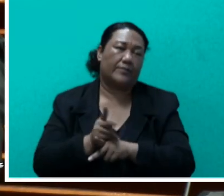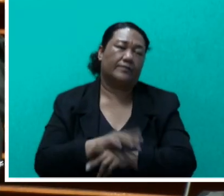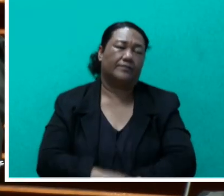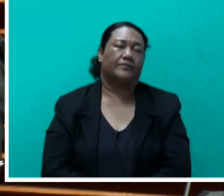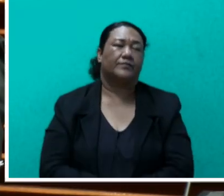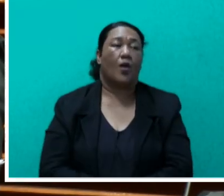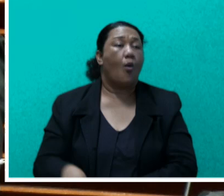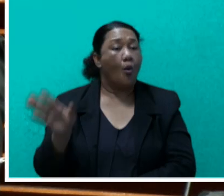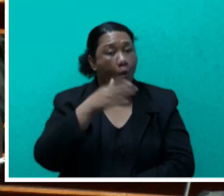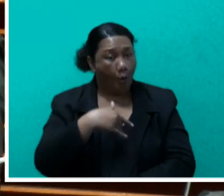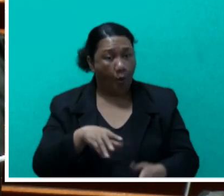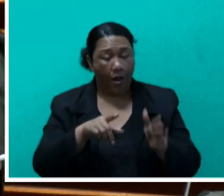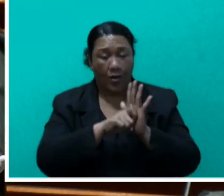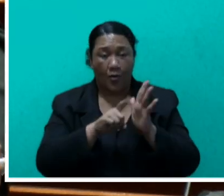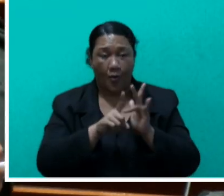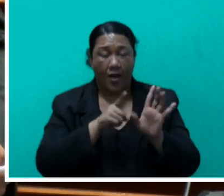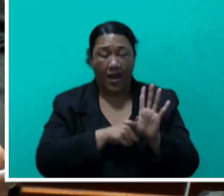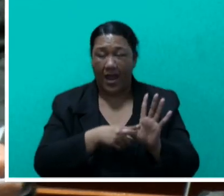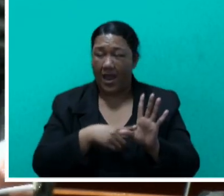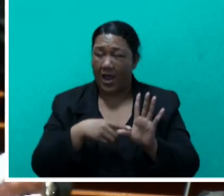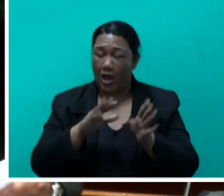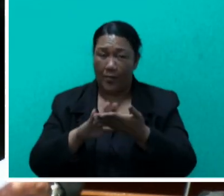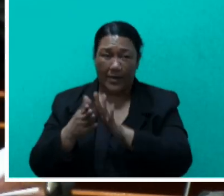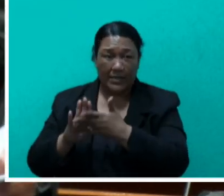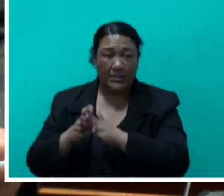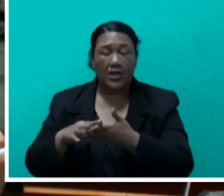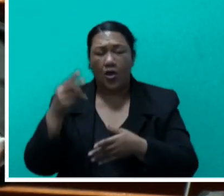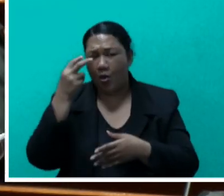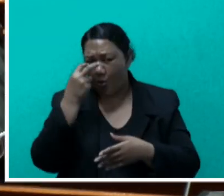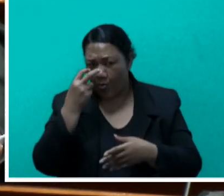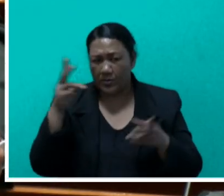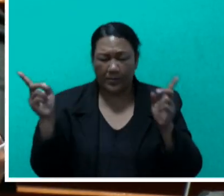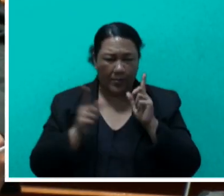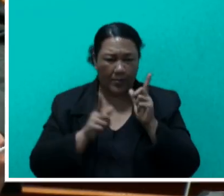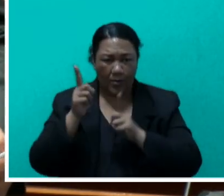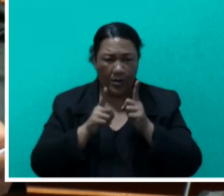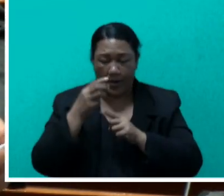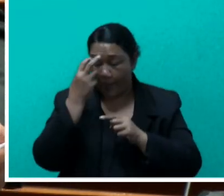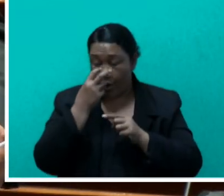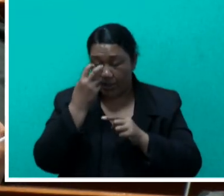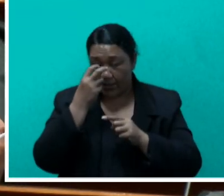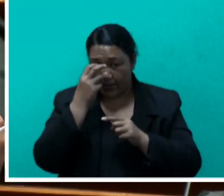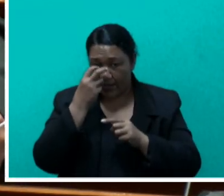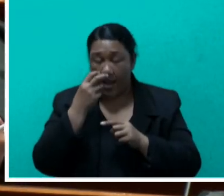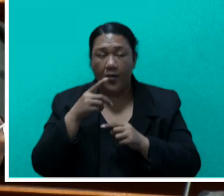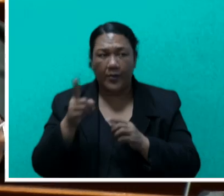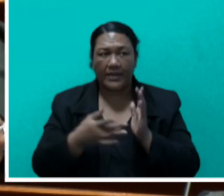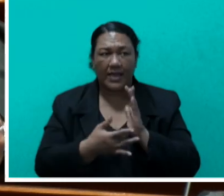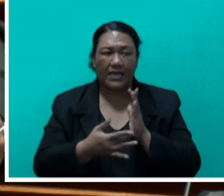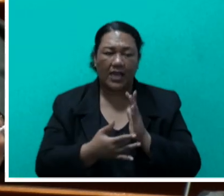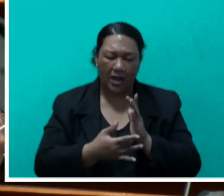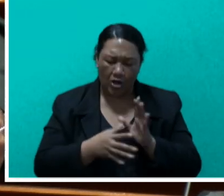communities' production and farming plans will be closely monitored by our Divisional Technical Working Group, chaired by our Divisional